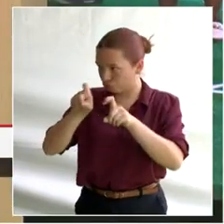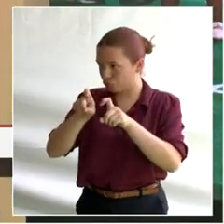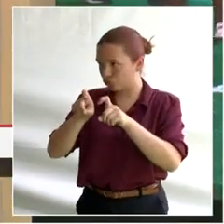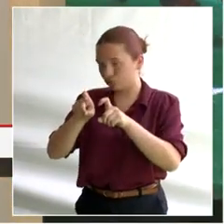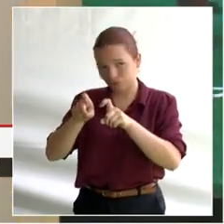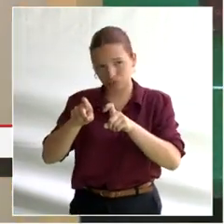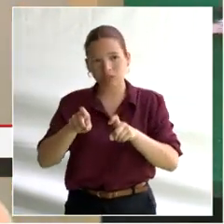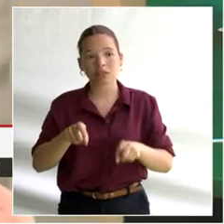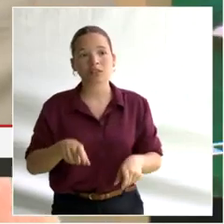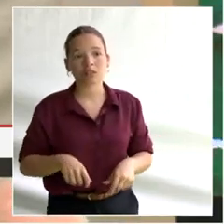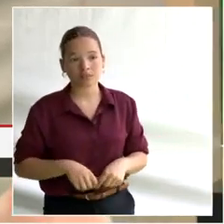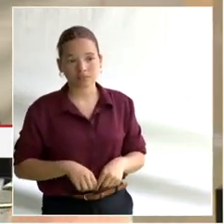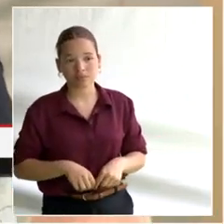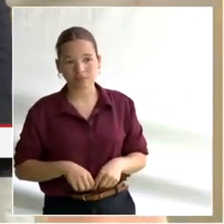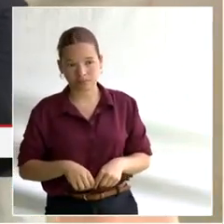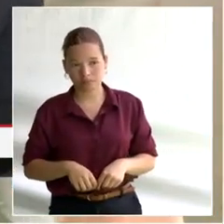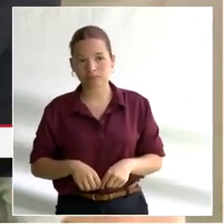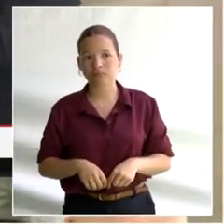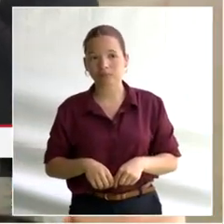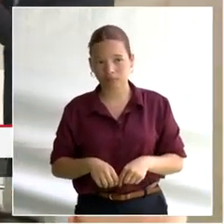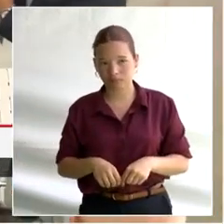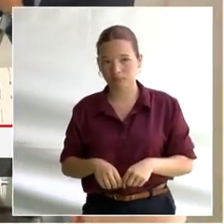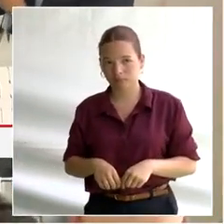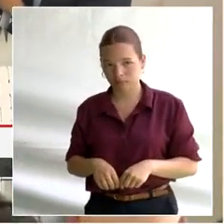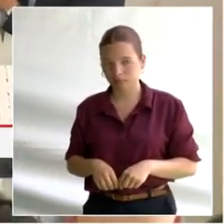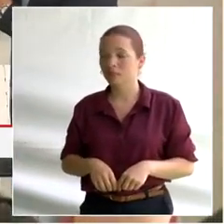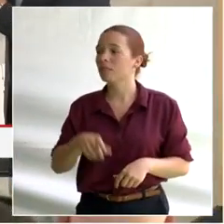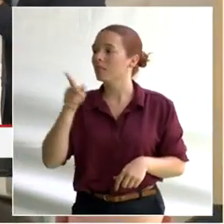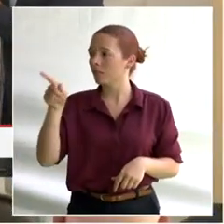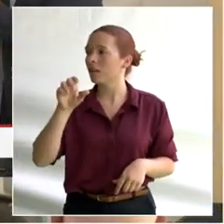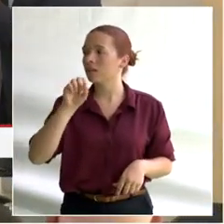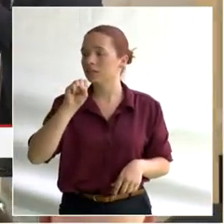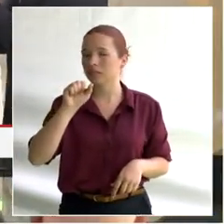up and say a few words. Ludmila.